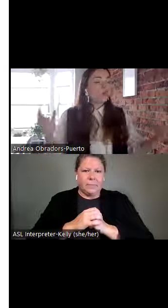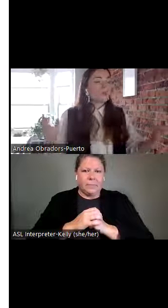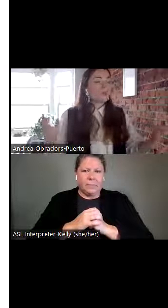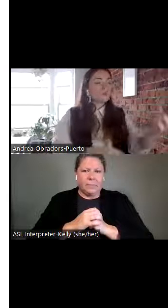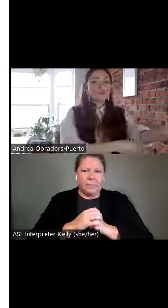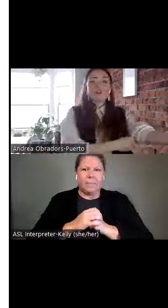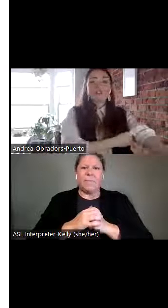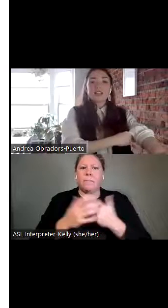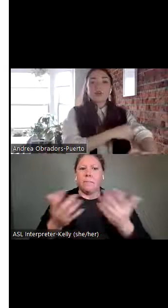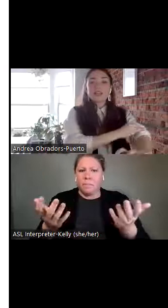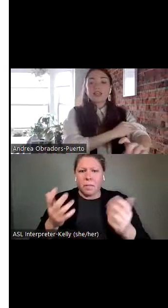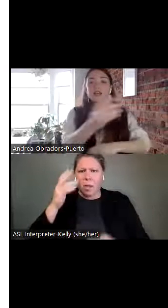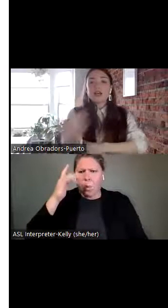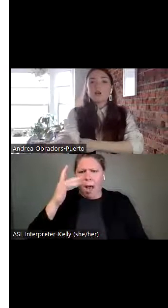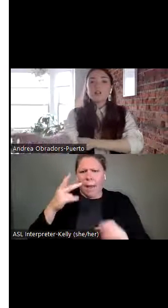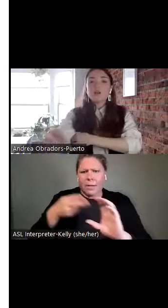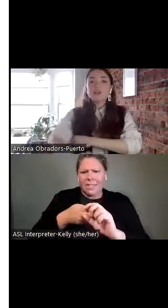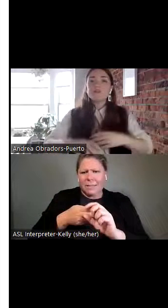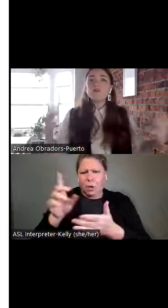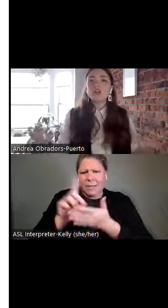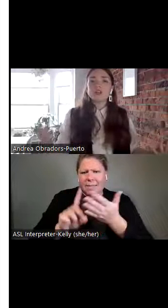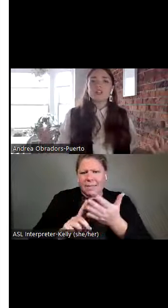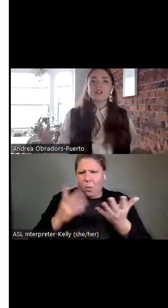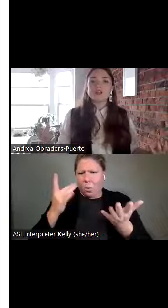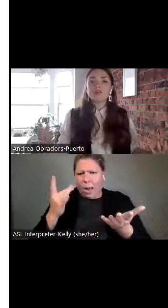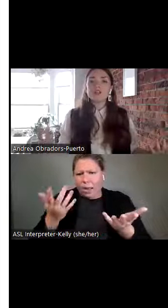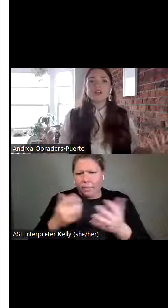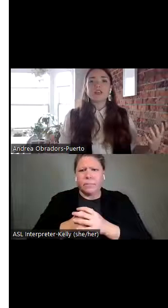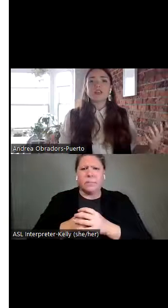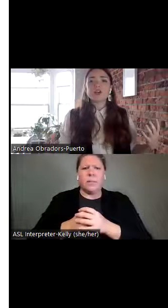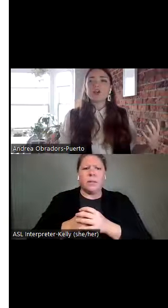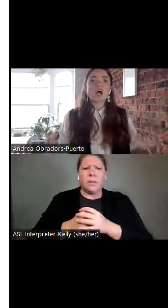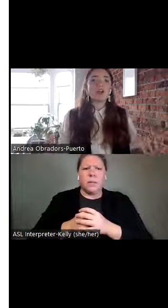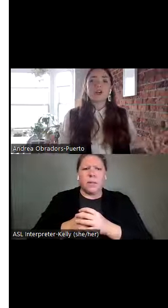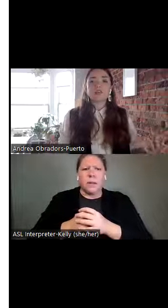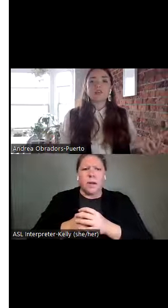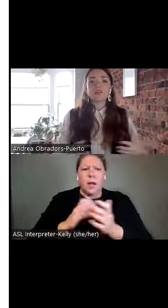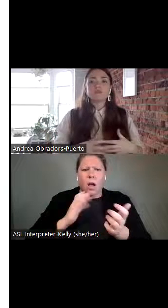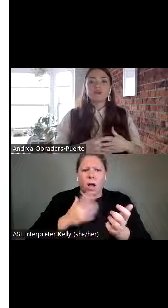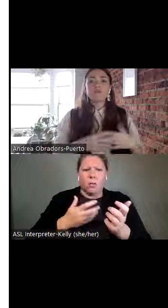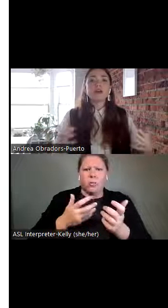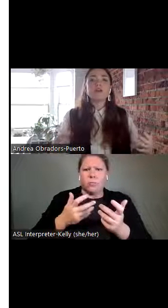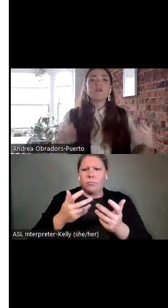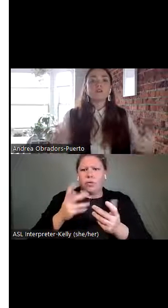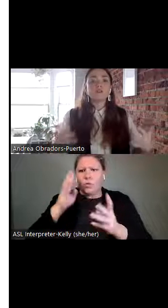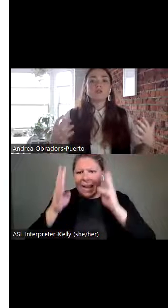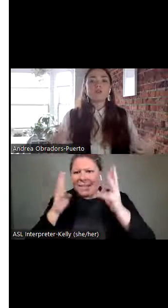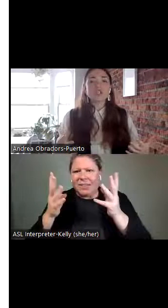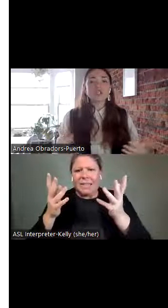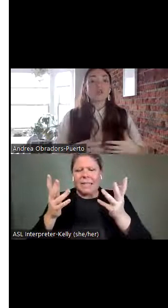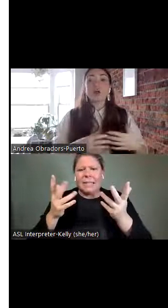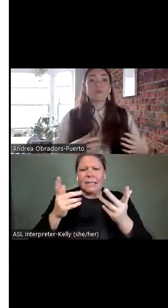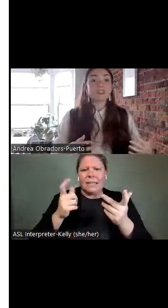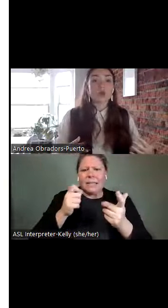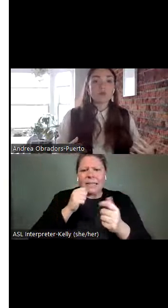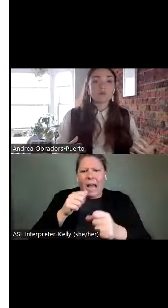And why participatory design? Once again, so individual knowledge and creativity are not enough to find novel